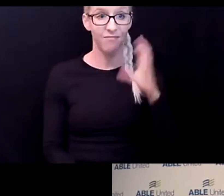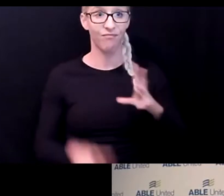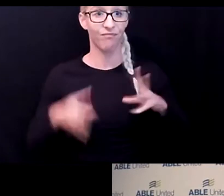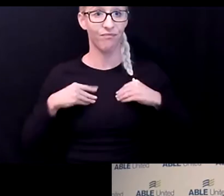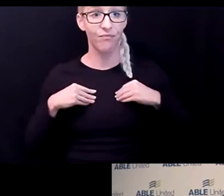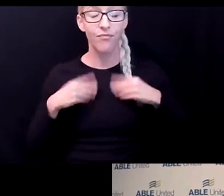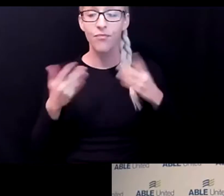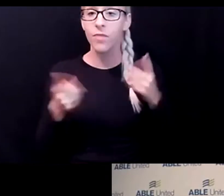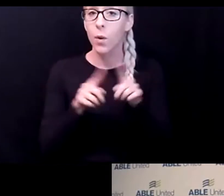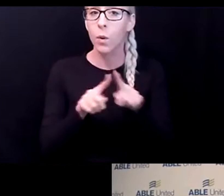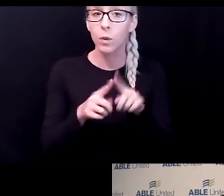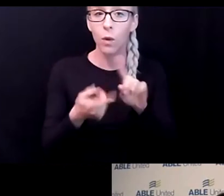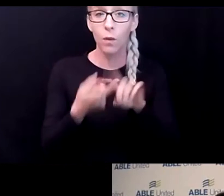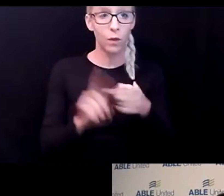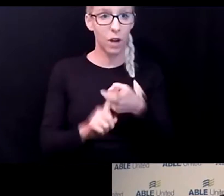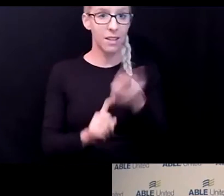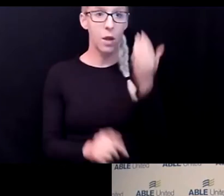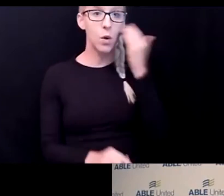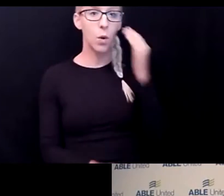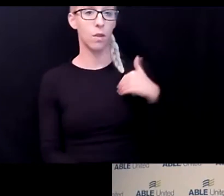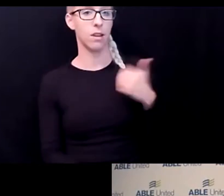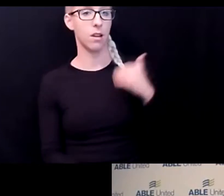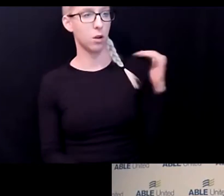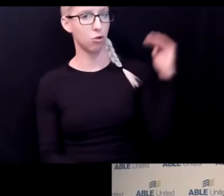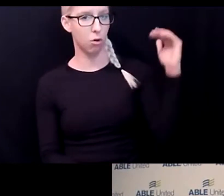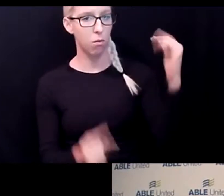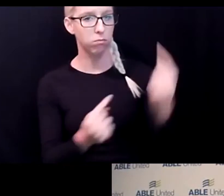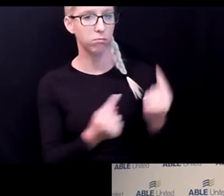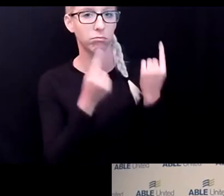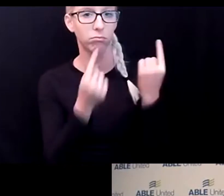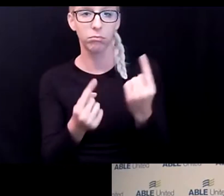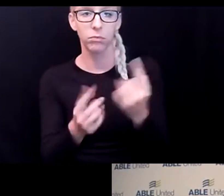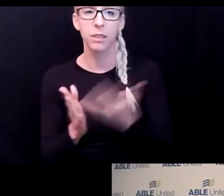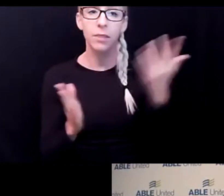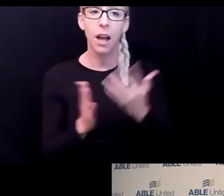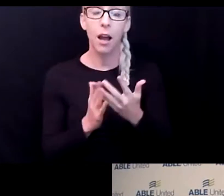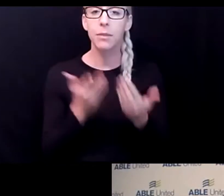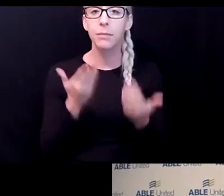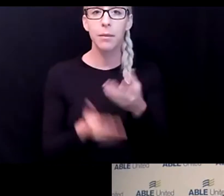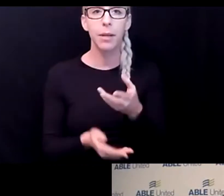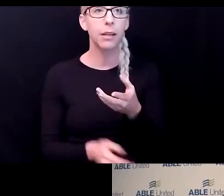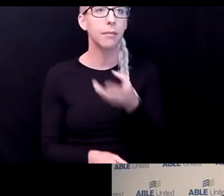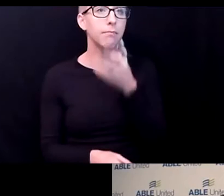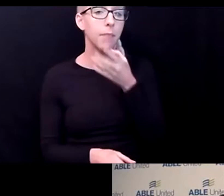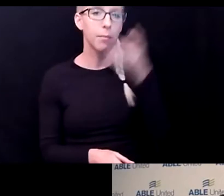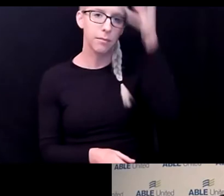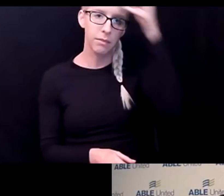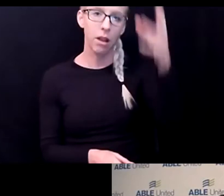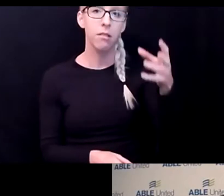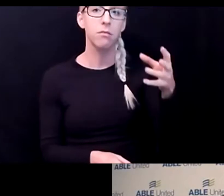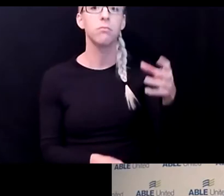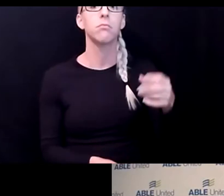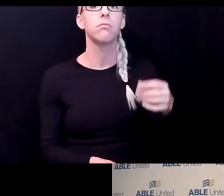that have just known this young adult for many, many years. Sometimes it's the parent of their own adult disabled child that have